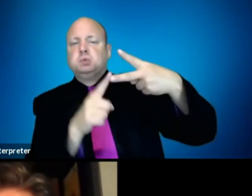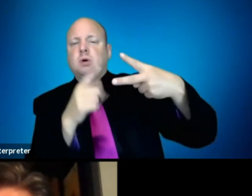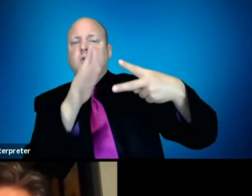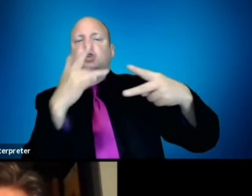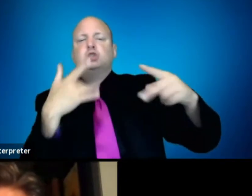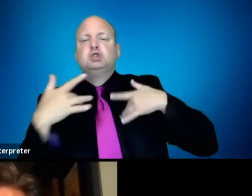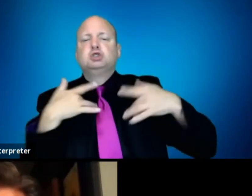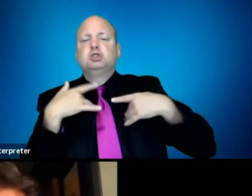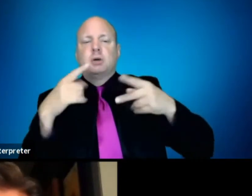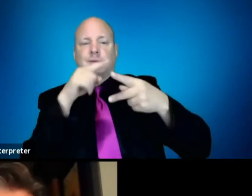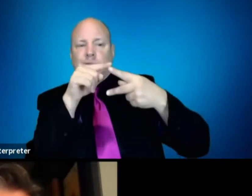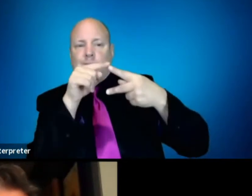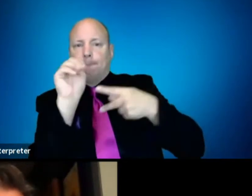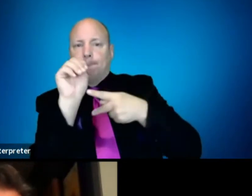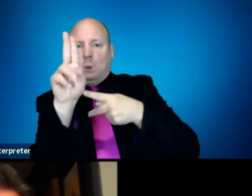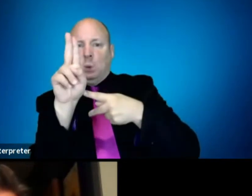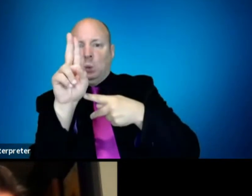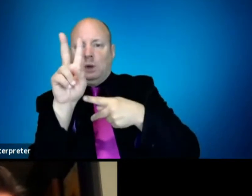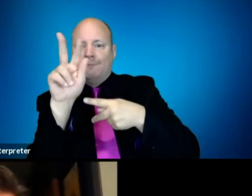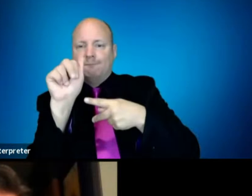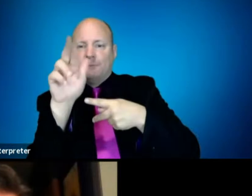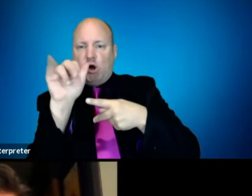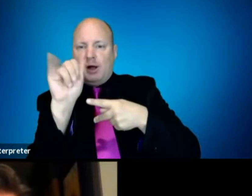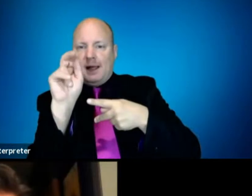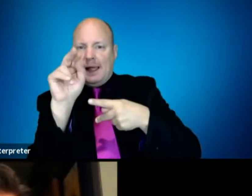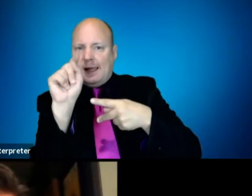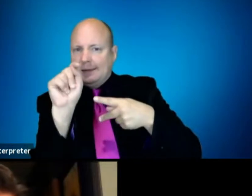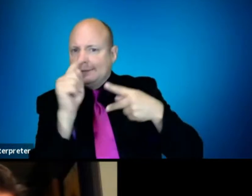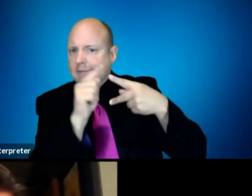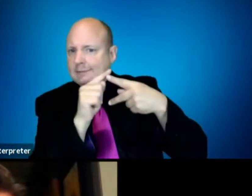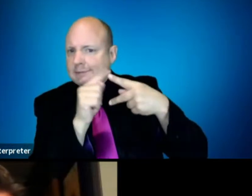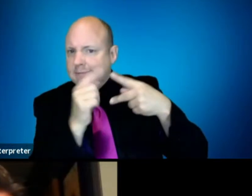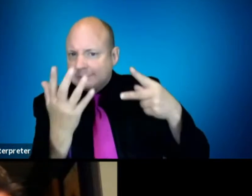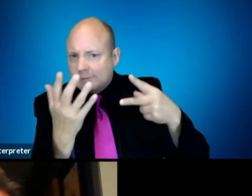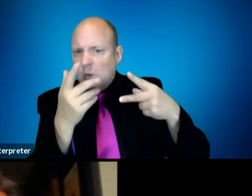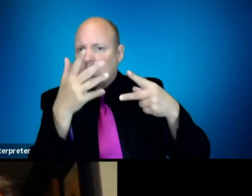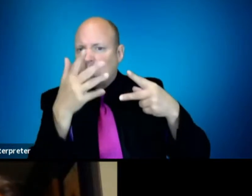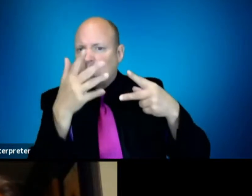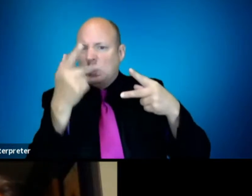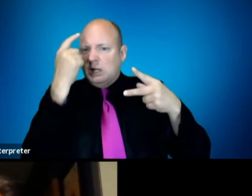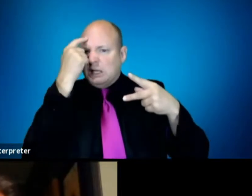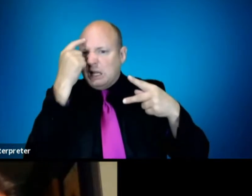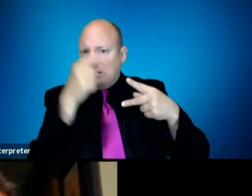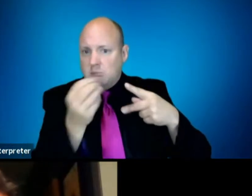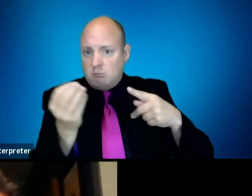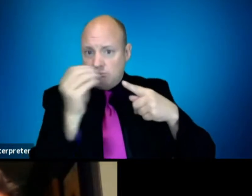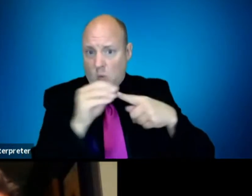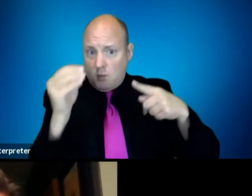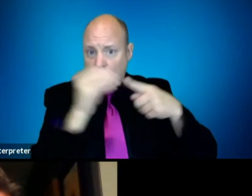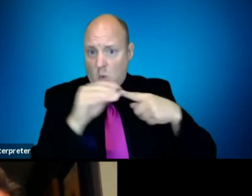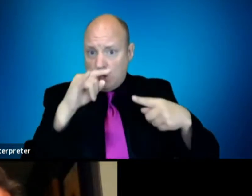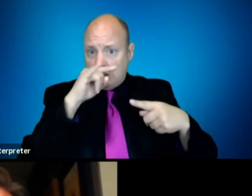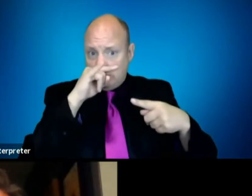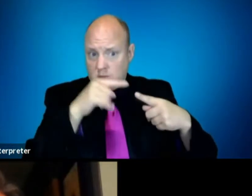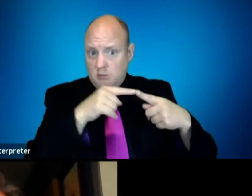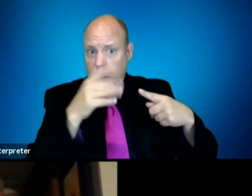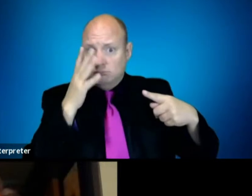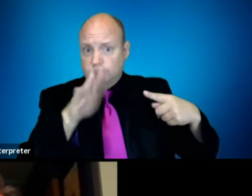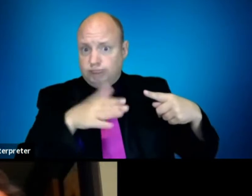also, what do you make of younger people dying in Oregon than we've seen in the past? Thank